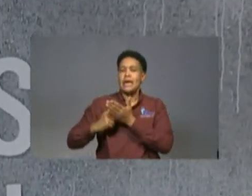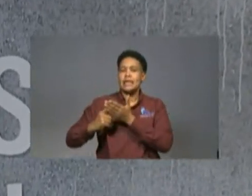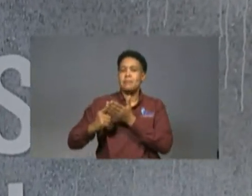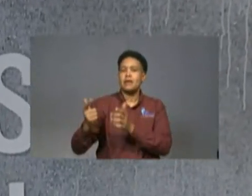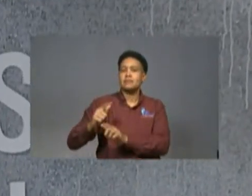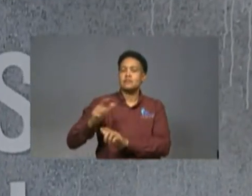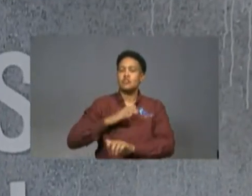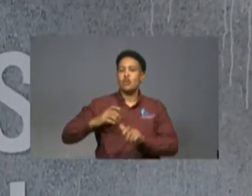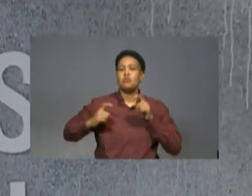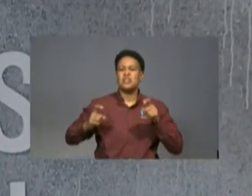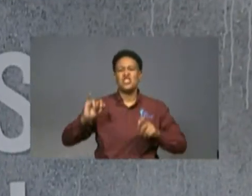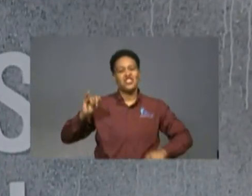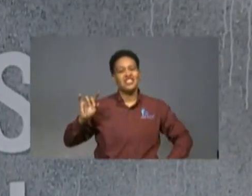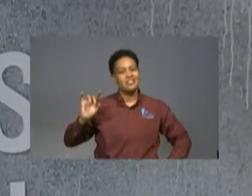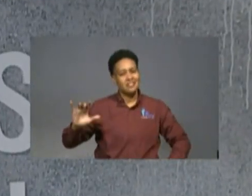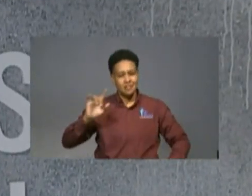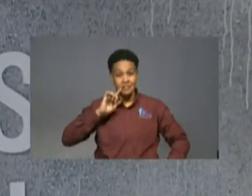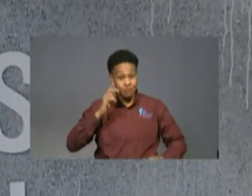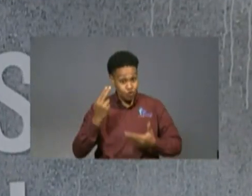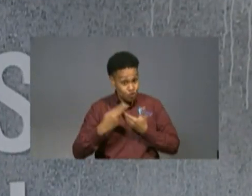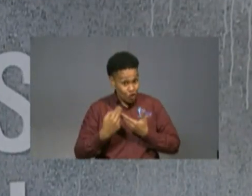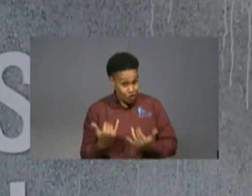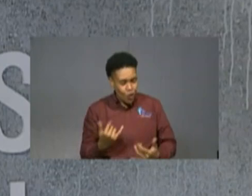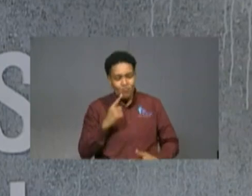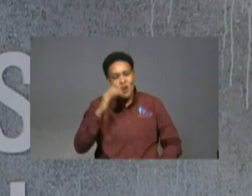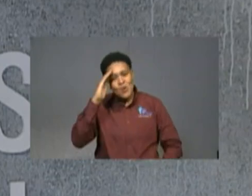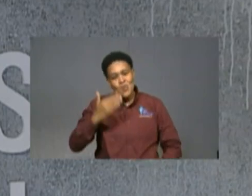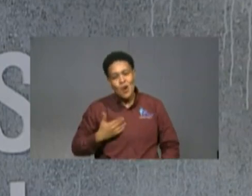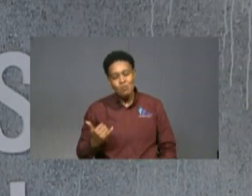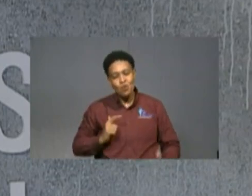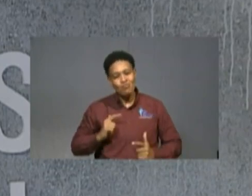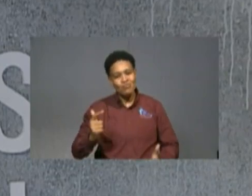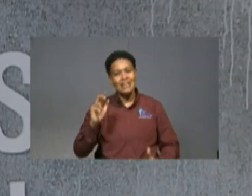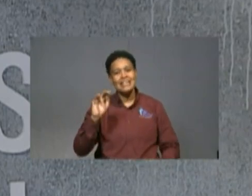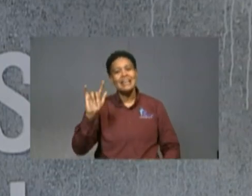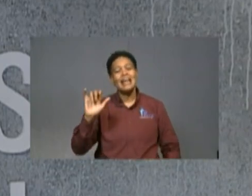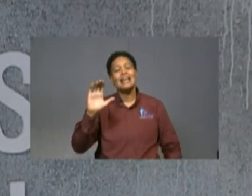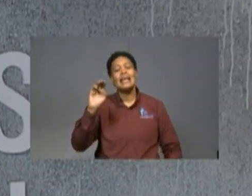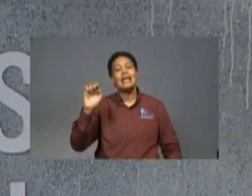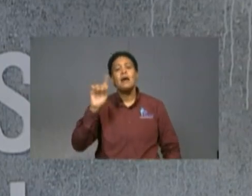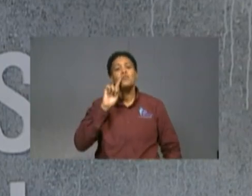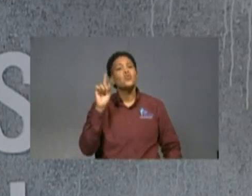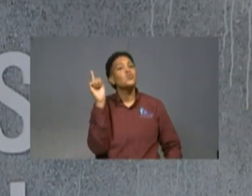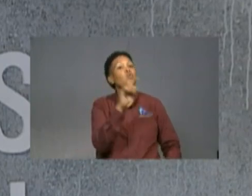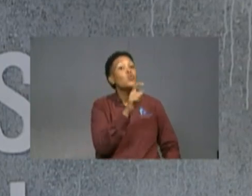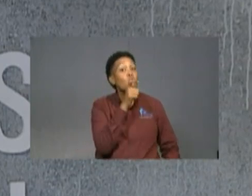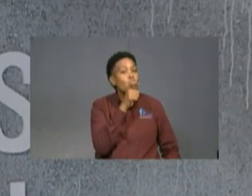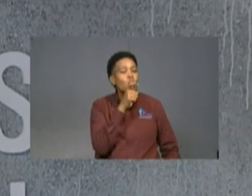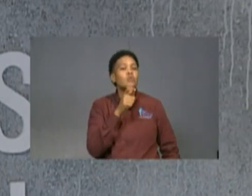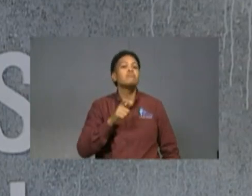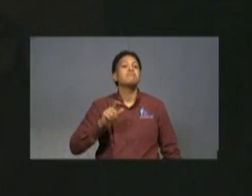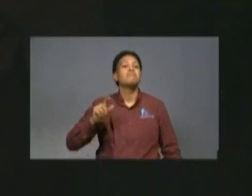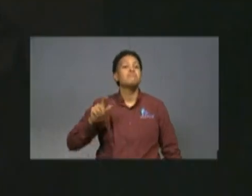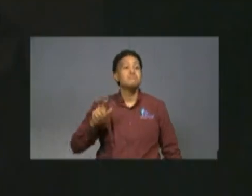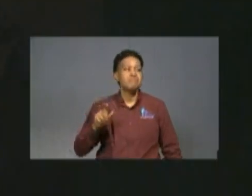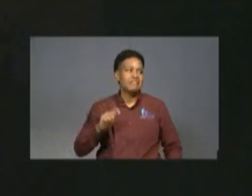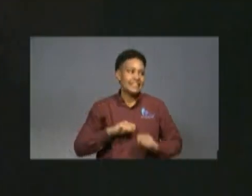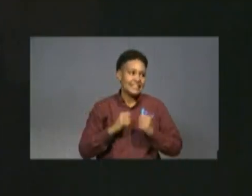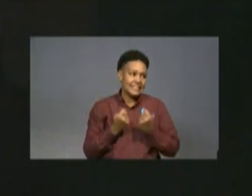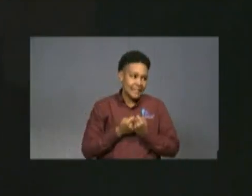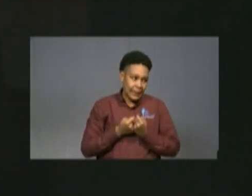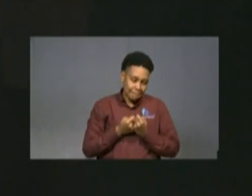you're just joining us, welcome. We now invite Natalie Campbell to pose her question to Team PNP.